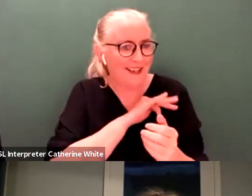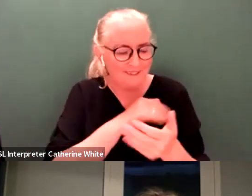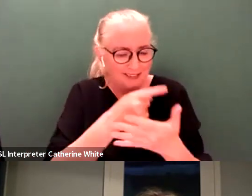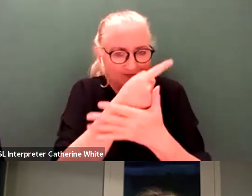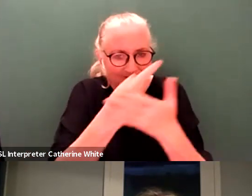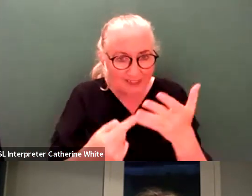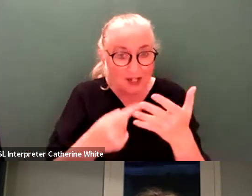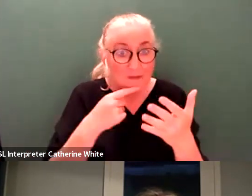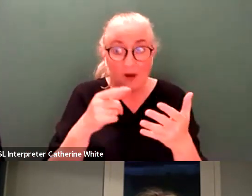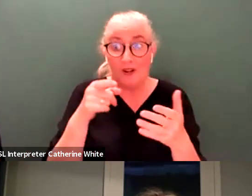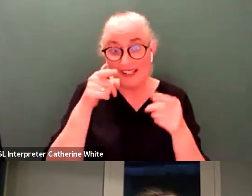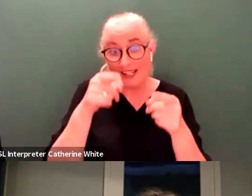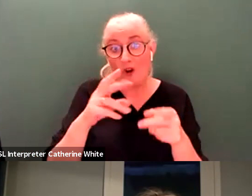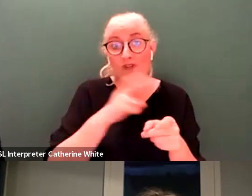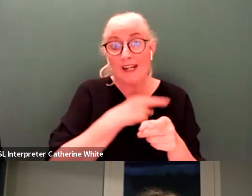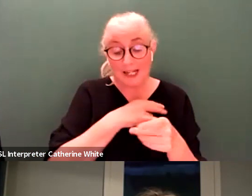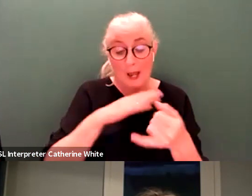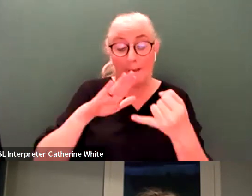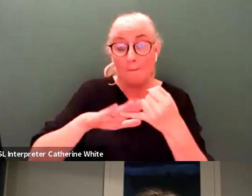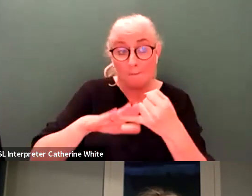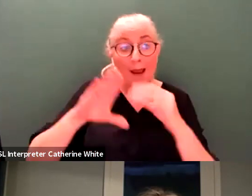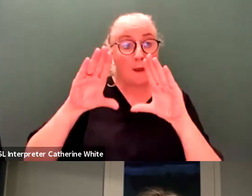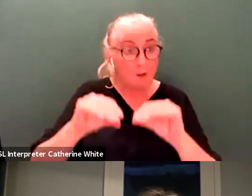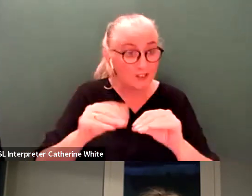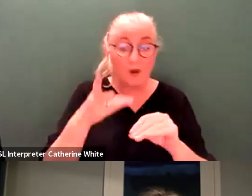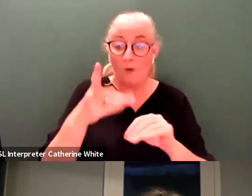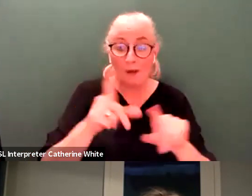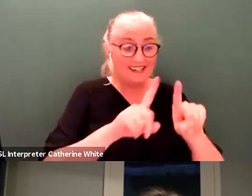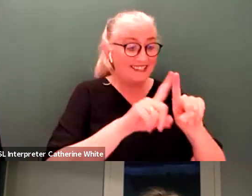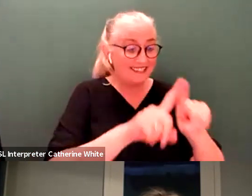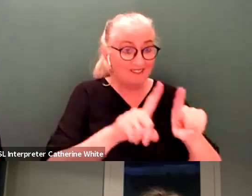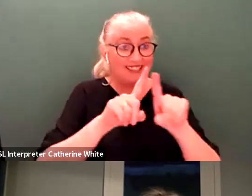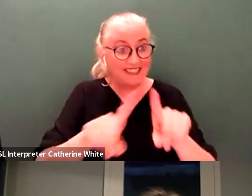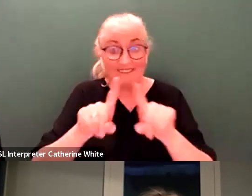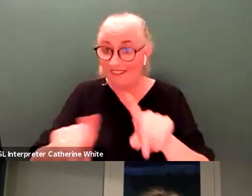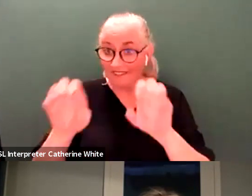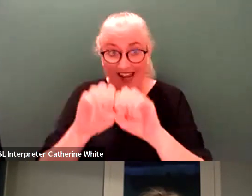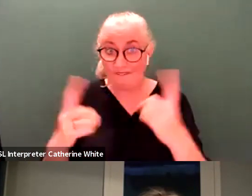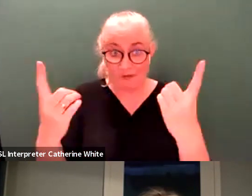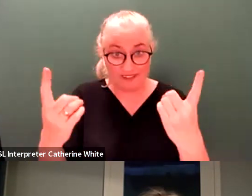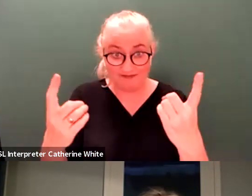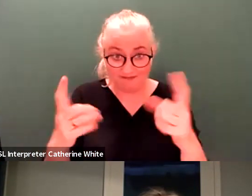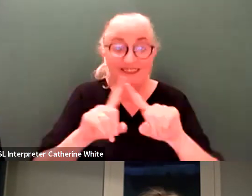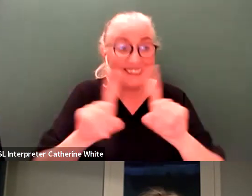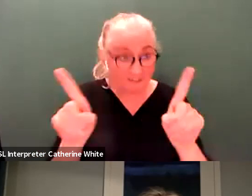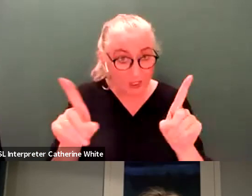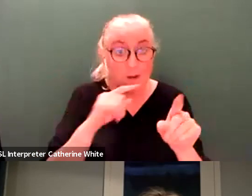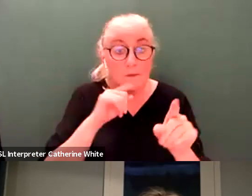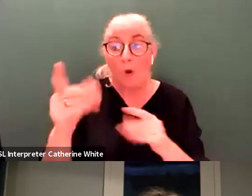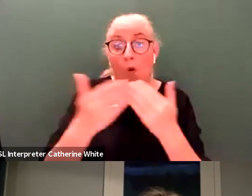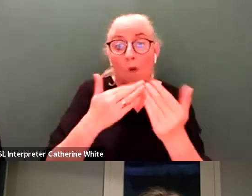that impact of menopause is different for different people. But